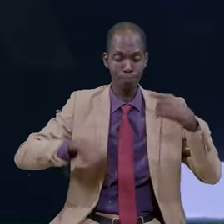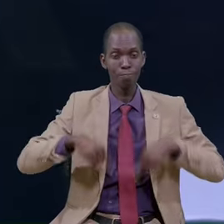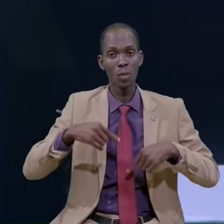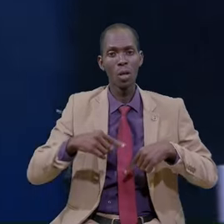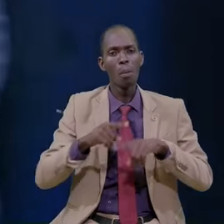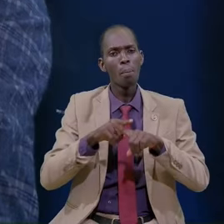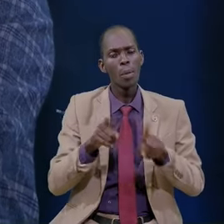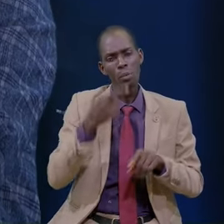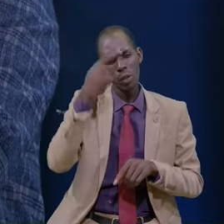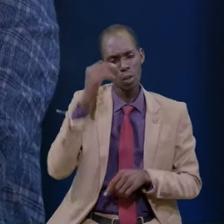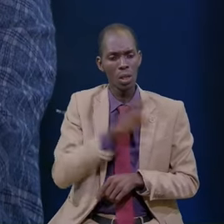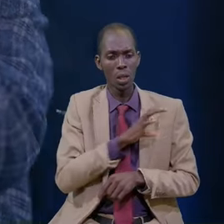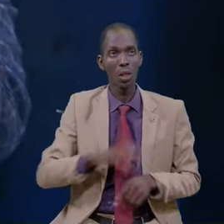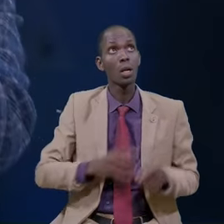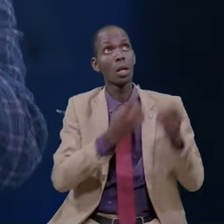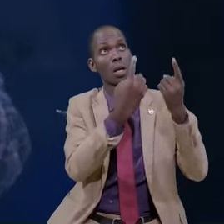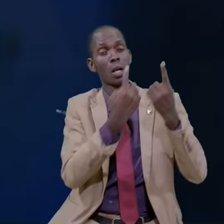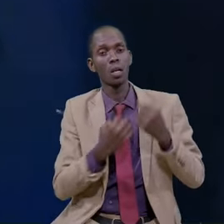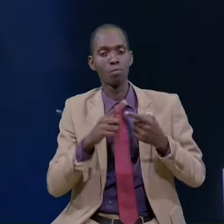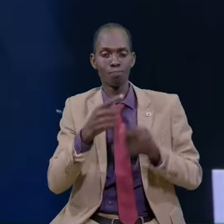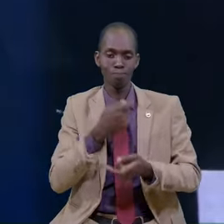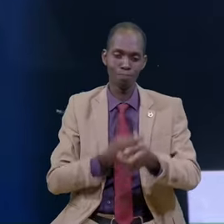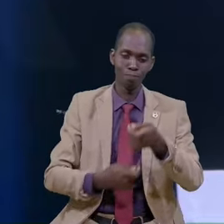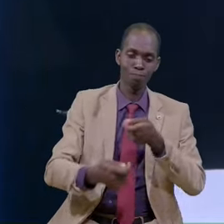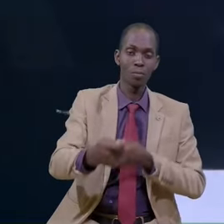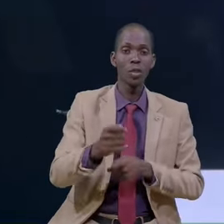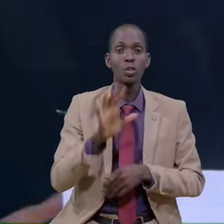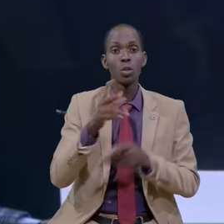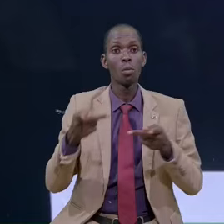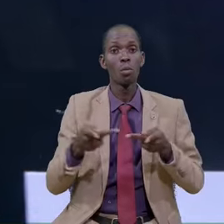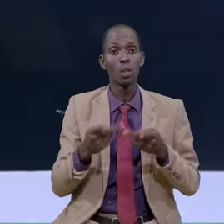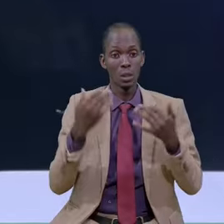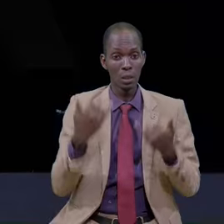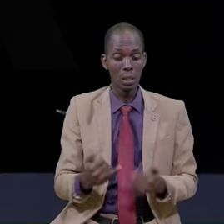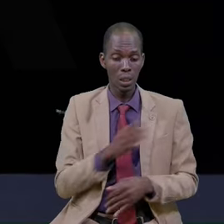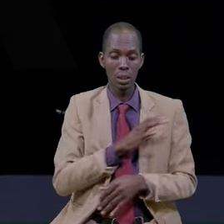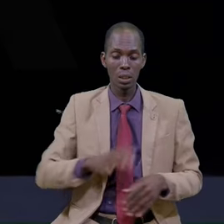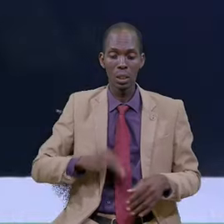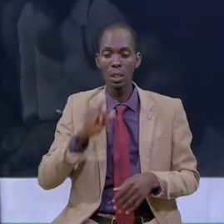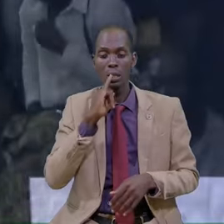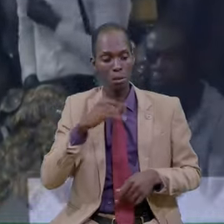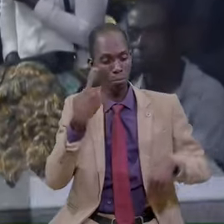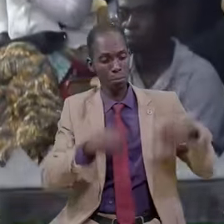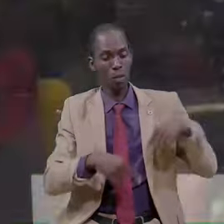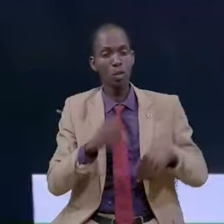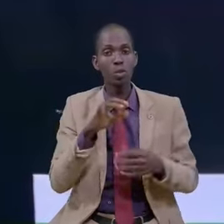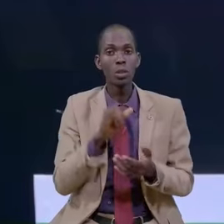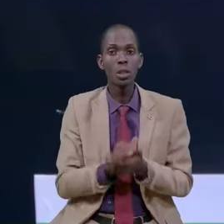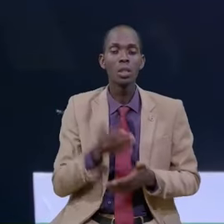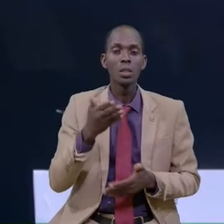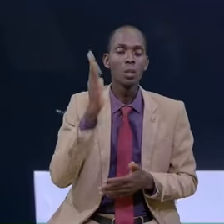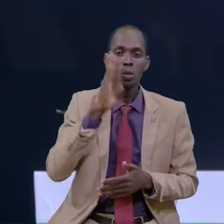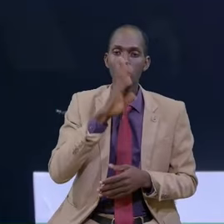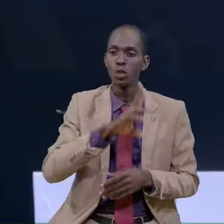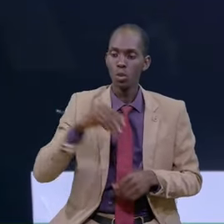because Christ came to take your place now he is meeting so that there will be no smiting